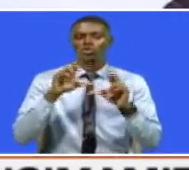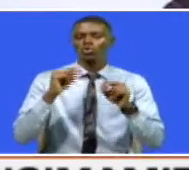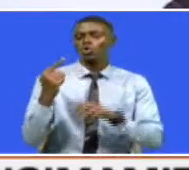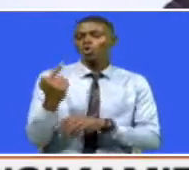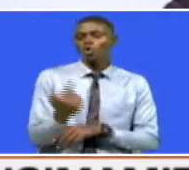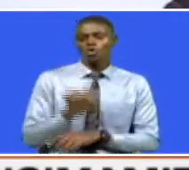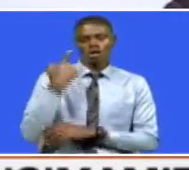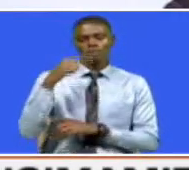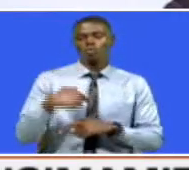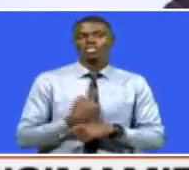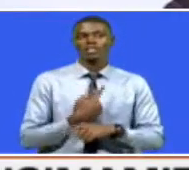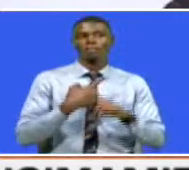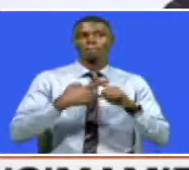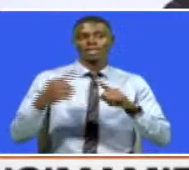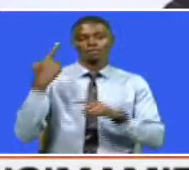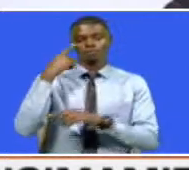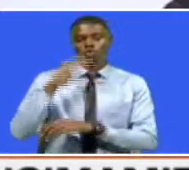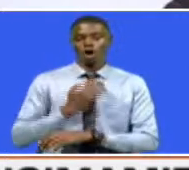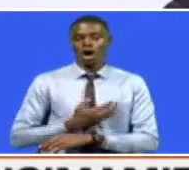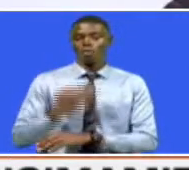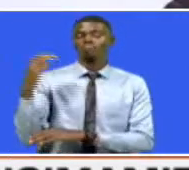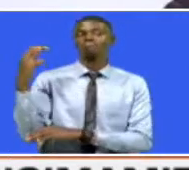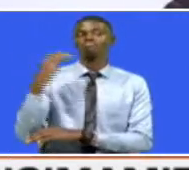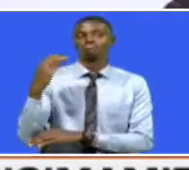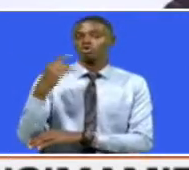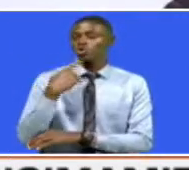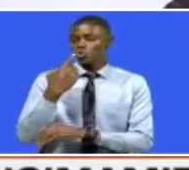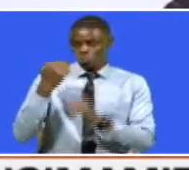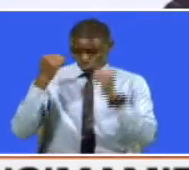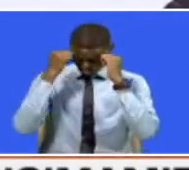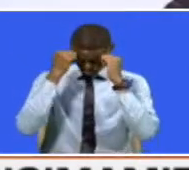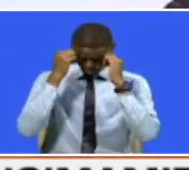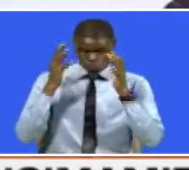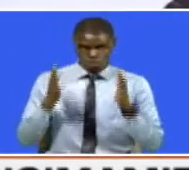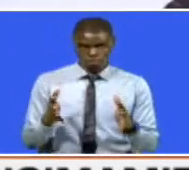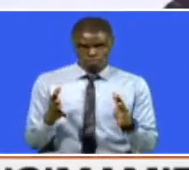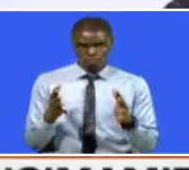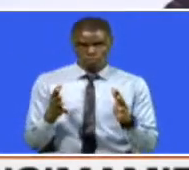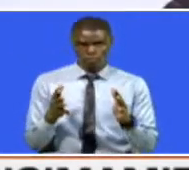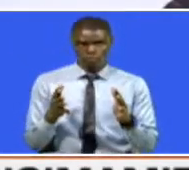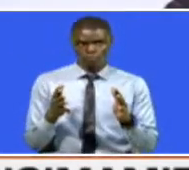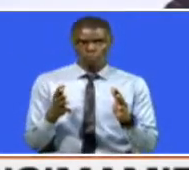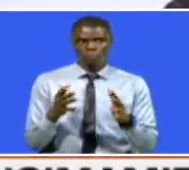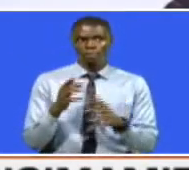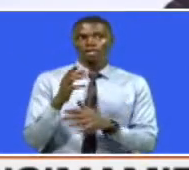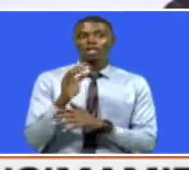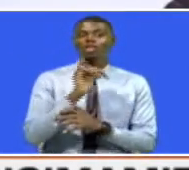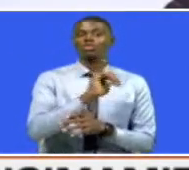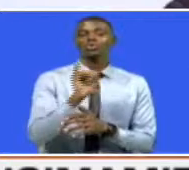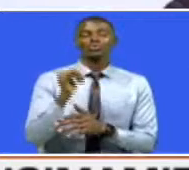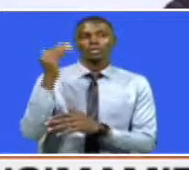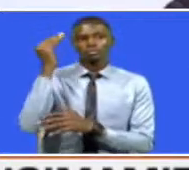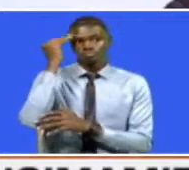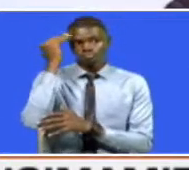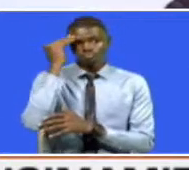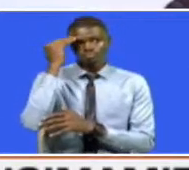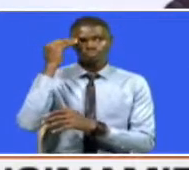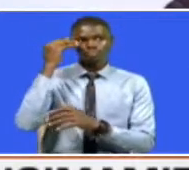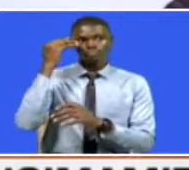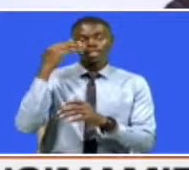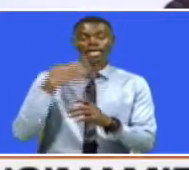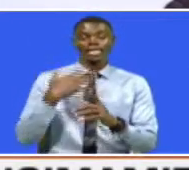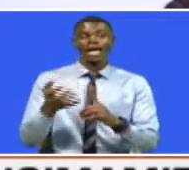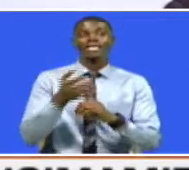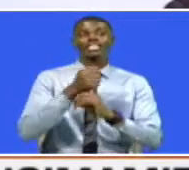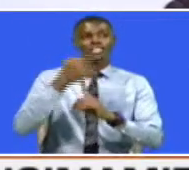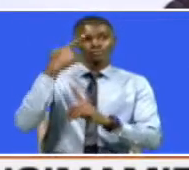ourselves, but for our clients who are the students, and only also realize the dream of those